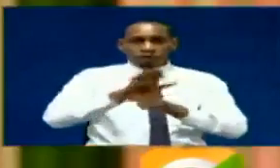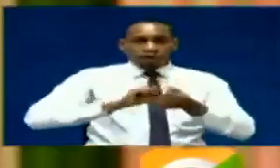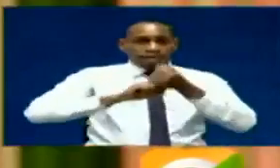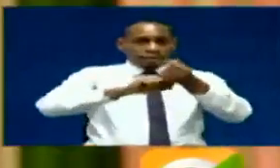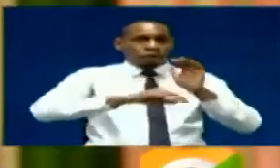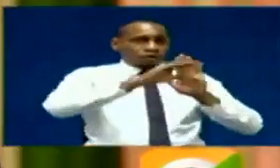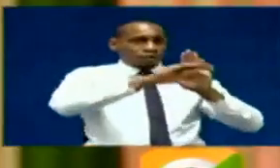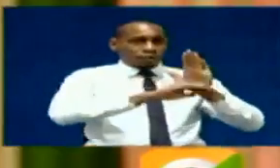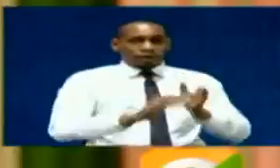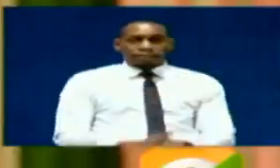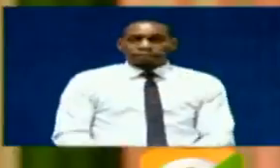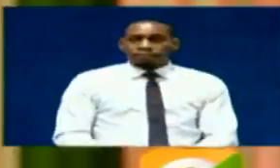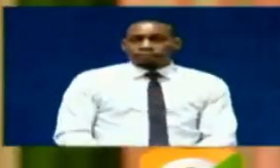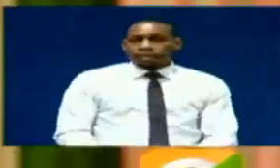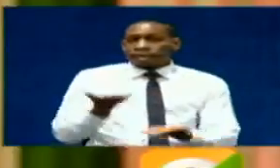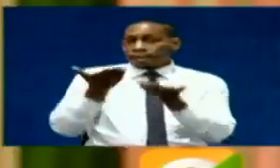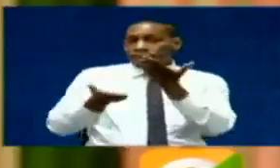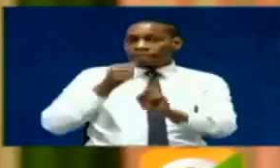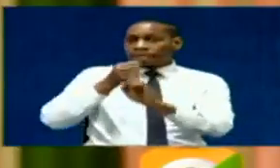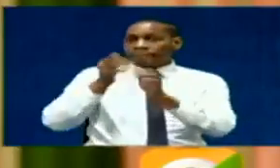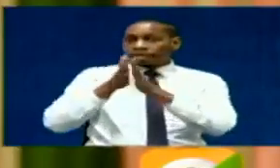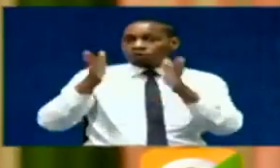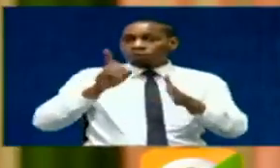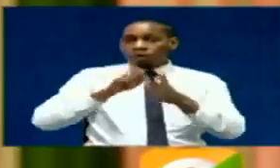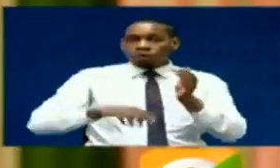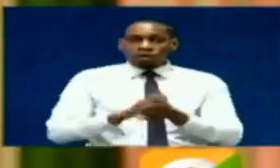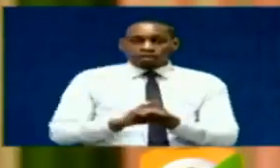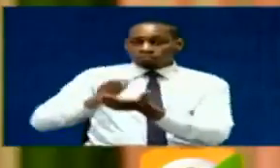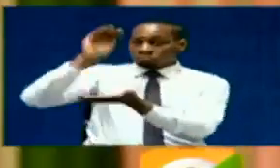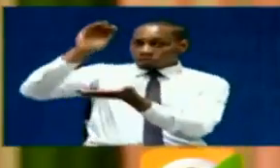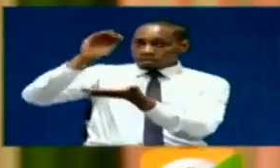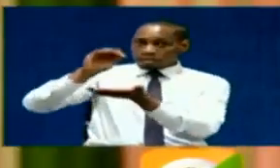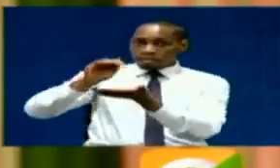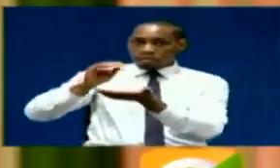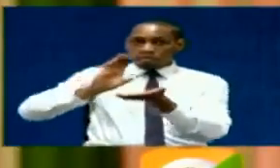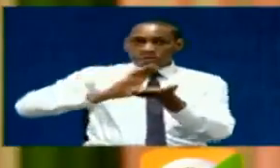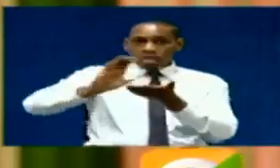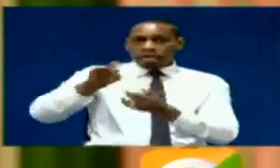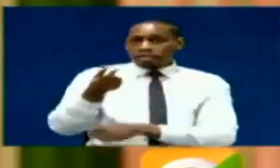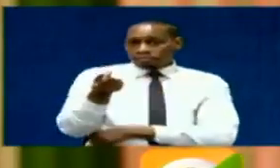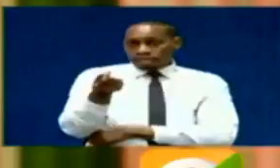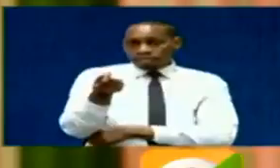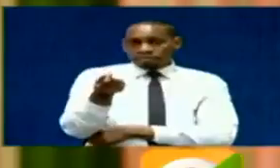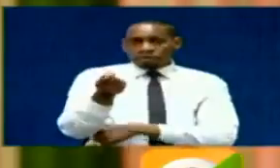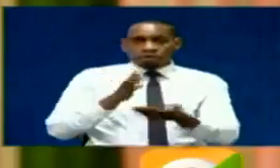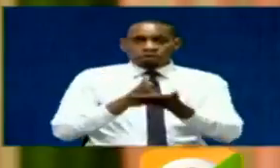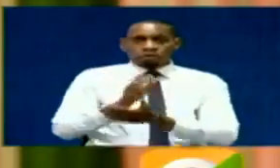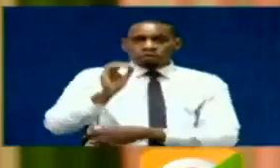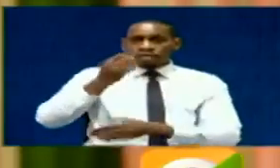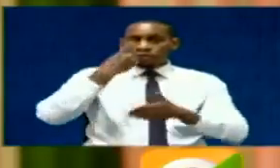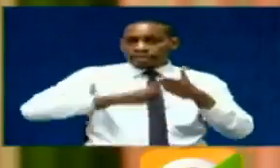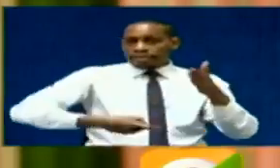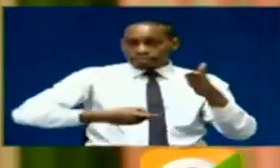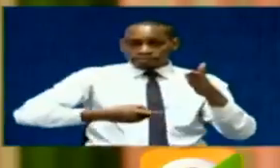package. Perhaps the most impactful was facilitating reduced cash handling through a temporary zero